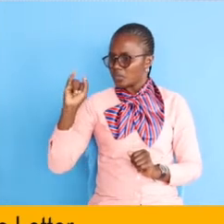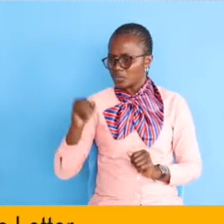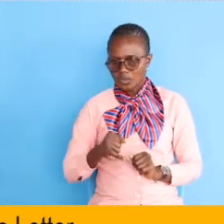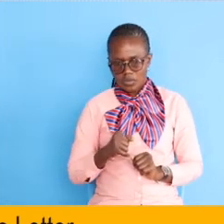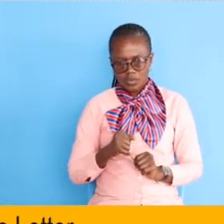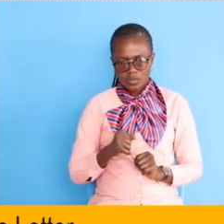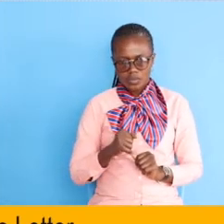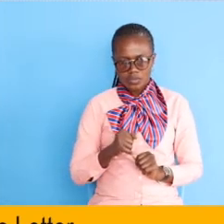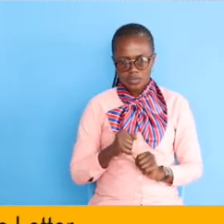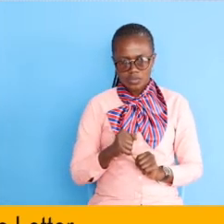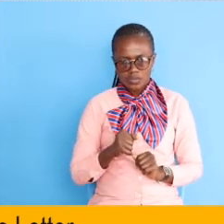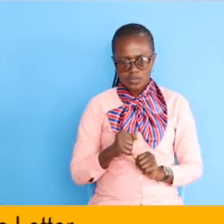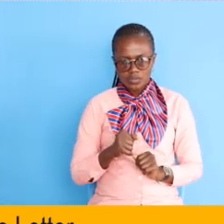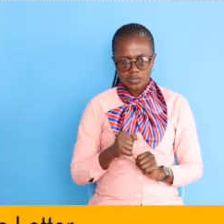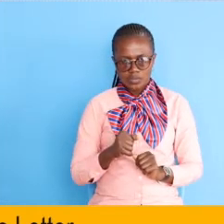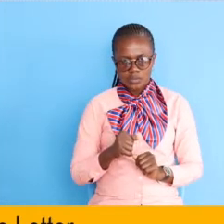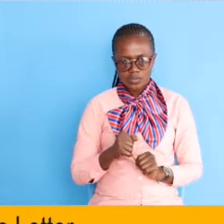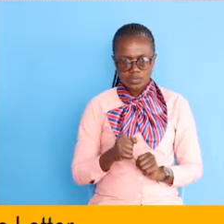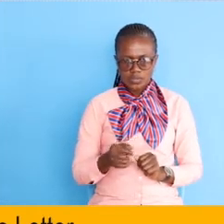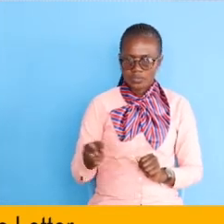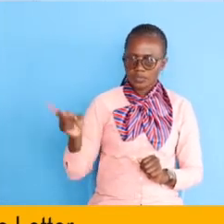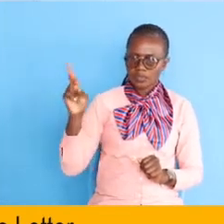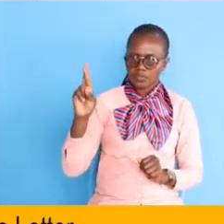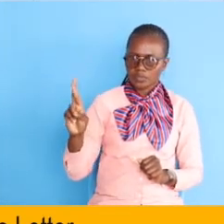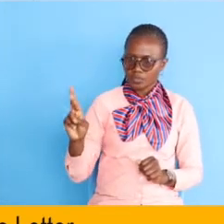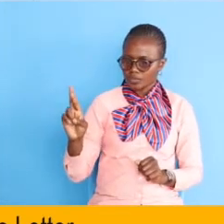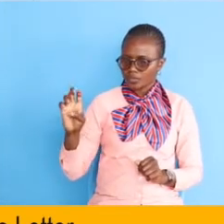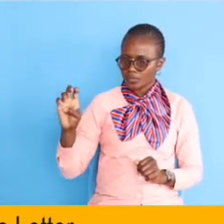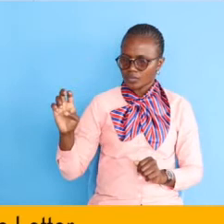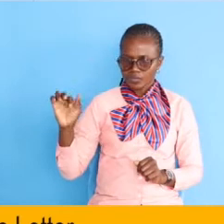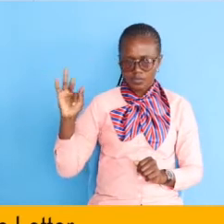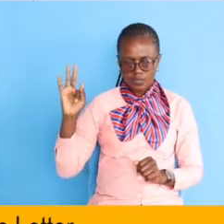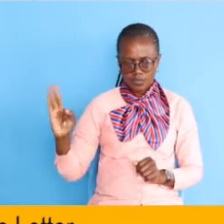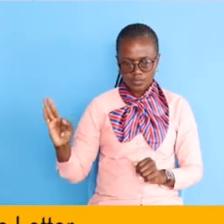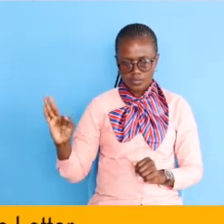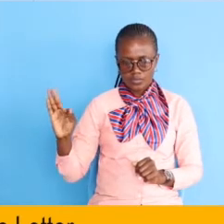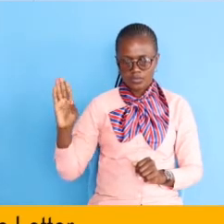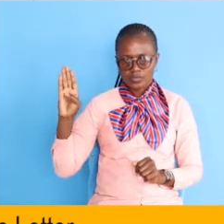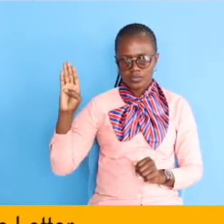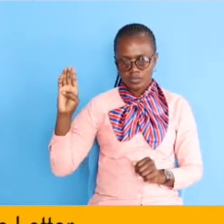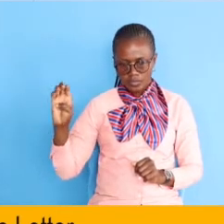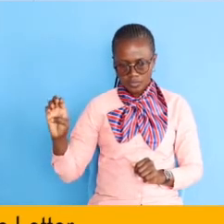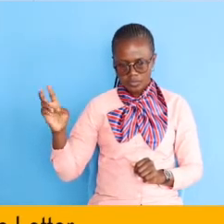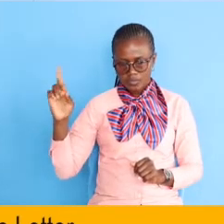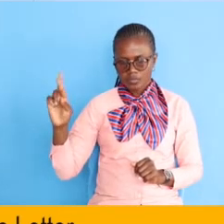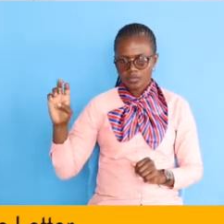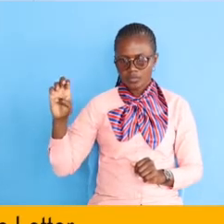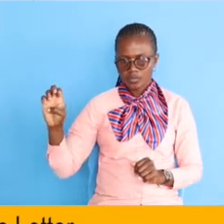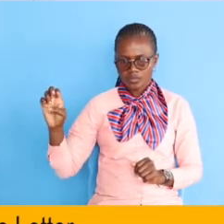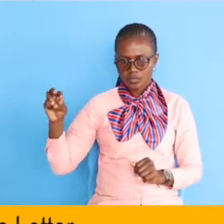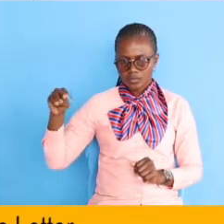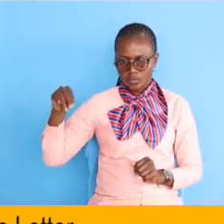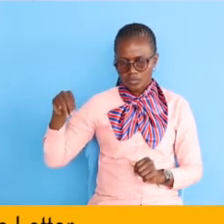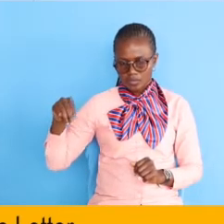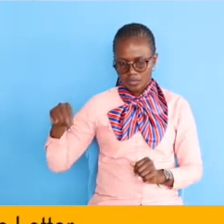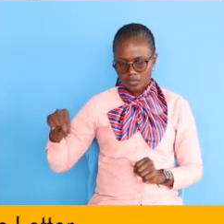This is what we call reference number. When we are writing business letter, you